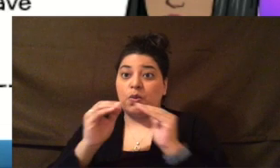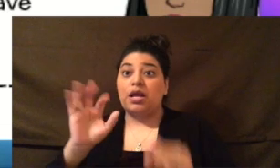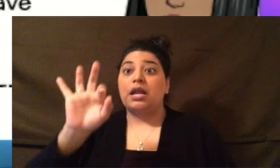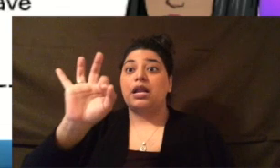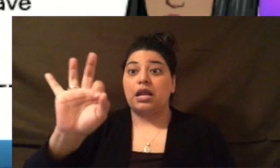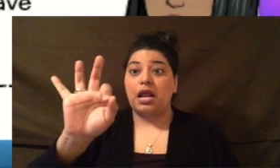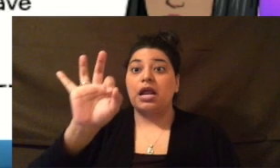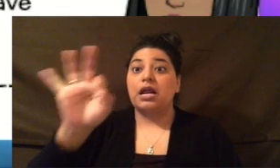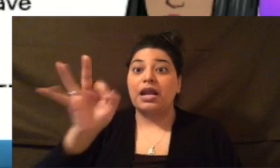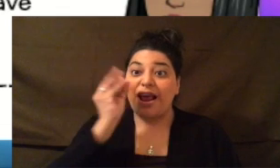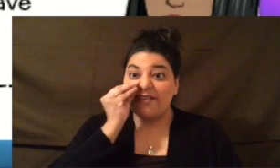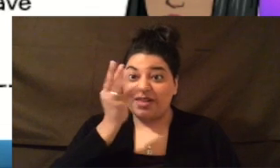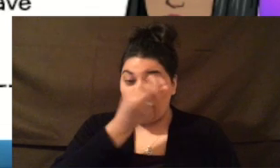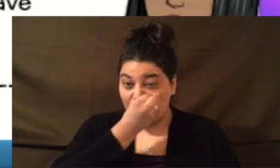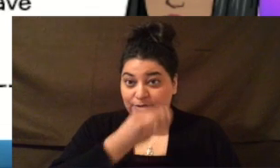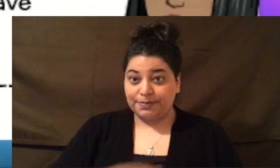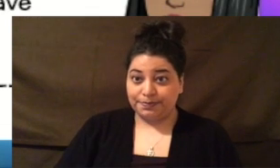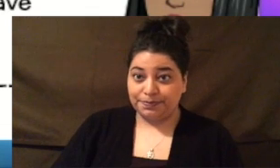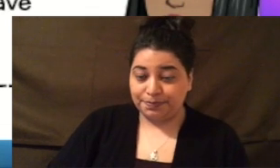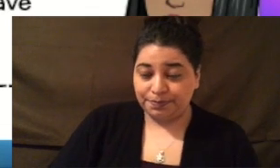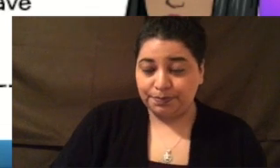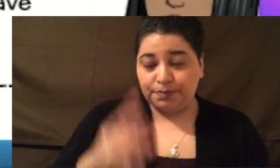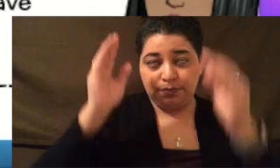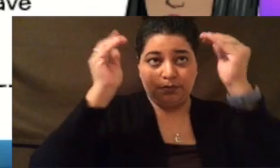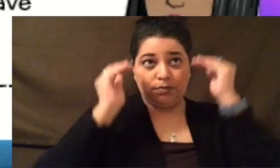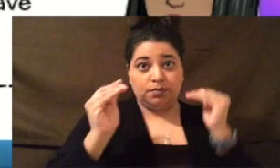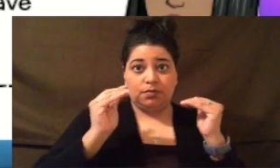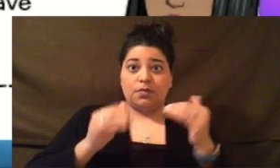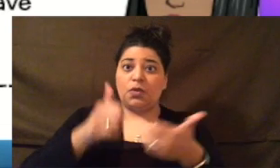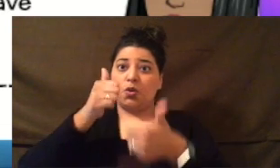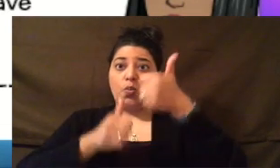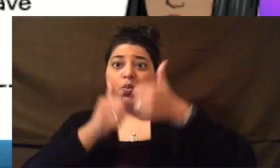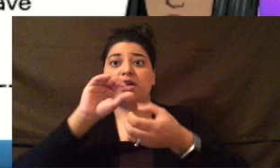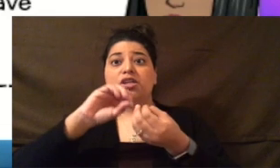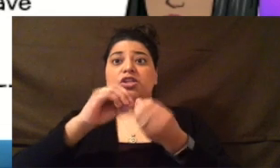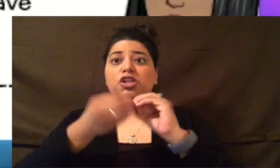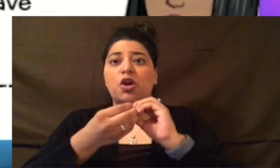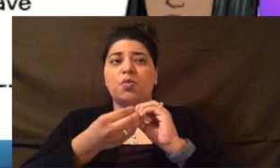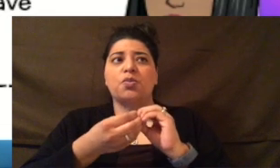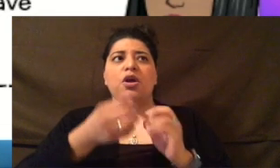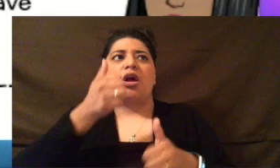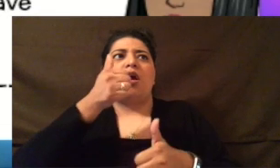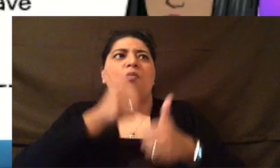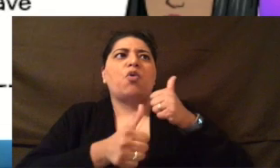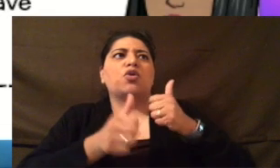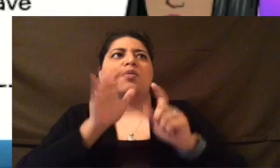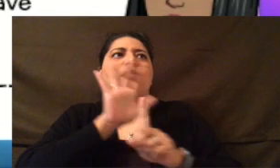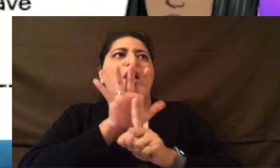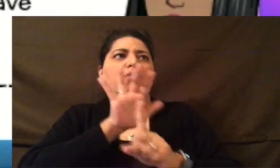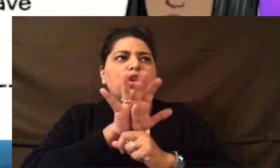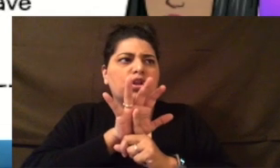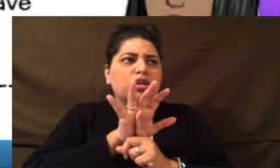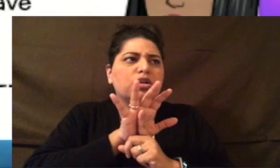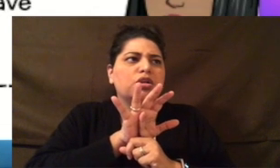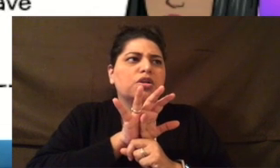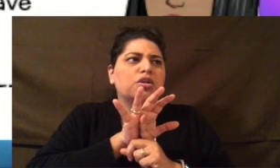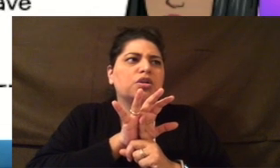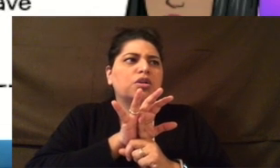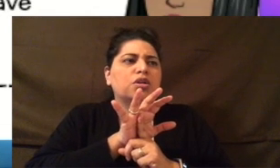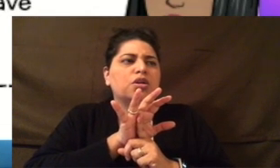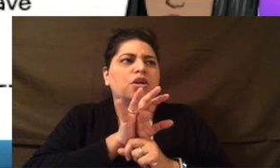total of 9 flowers. All right, question number 2. What number of petals were